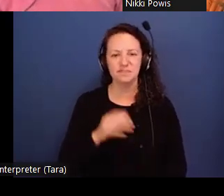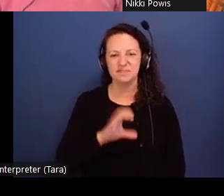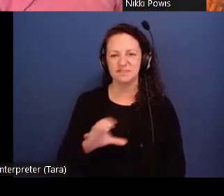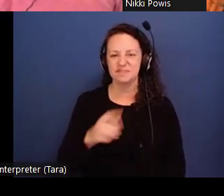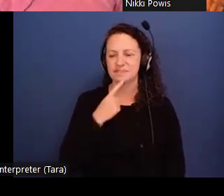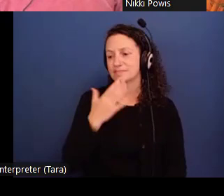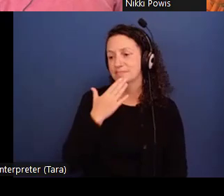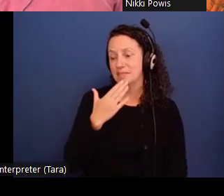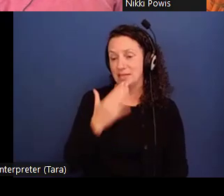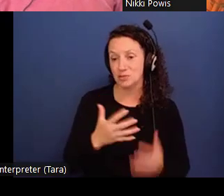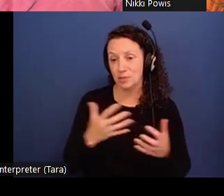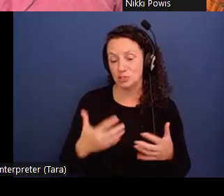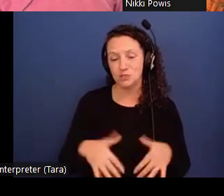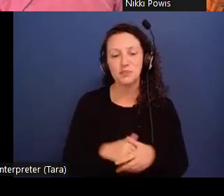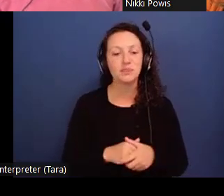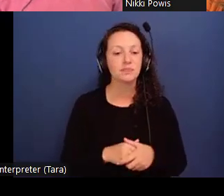much.